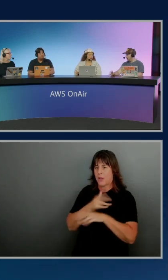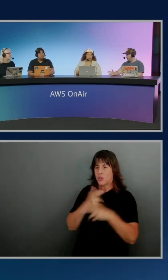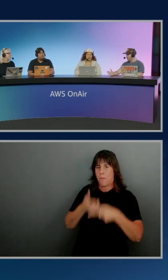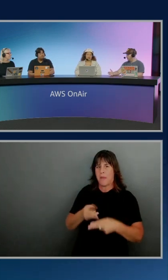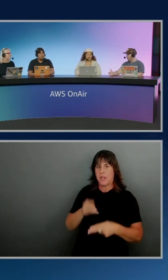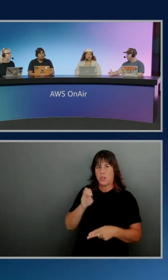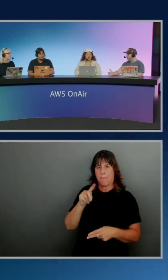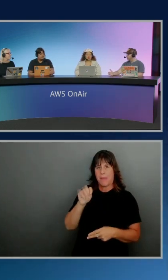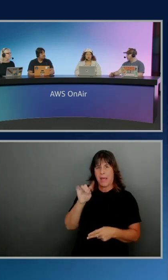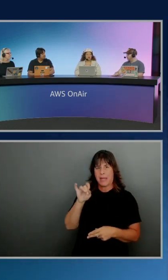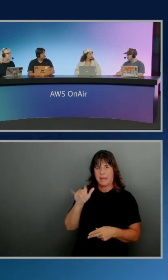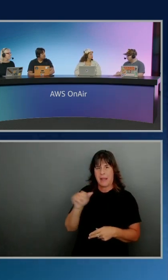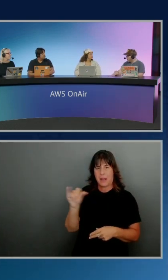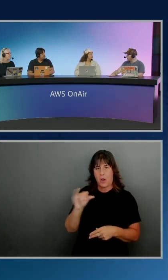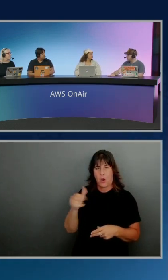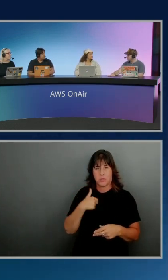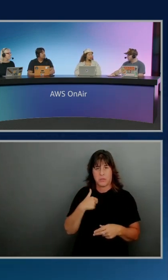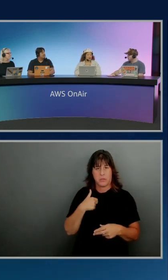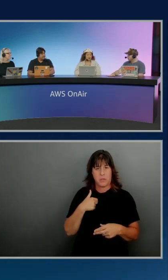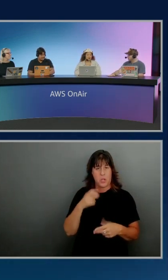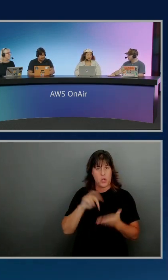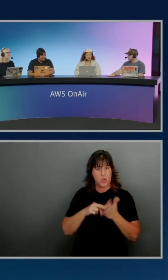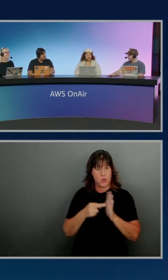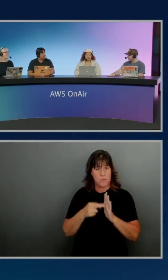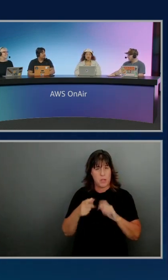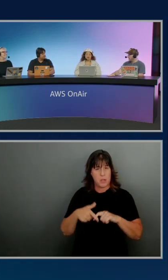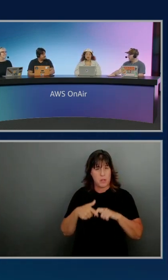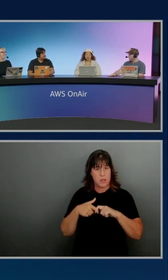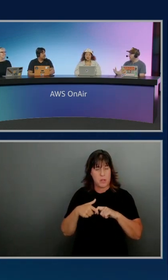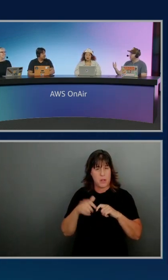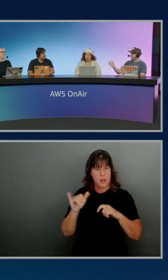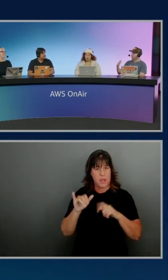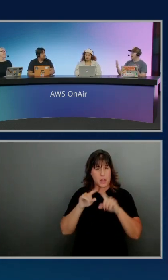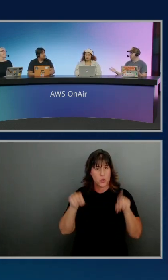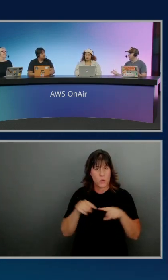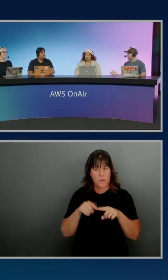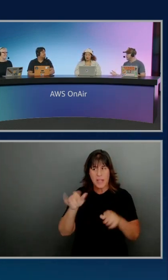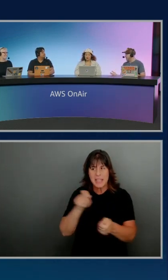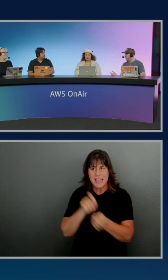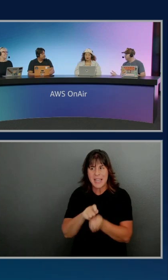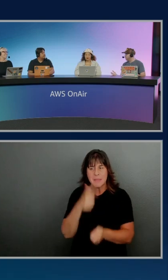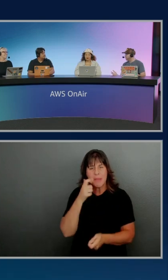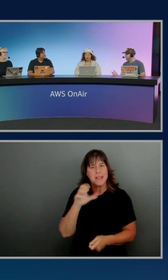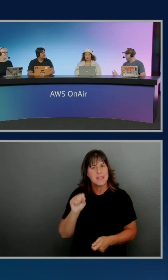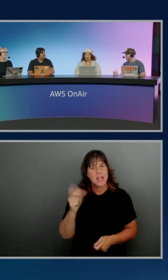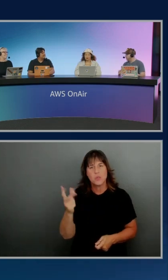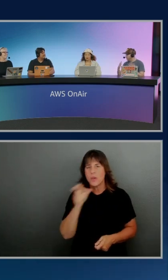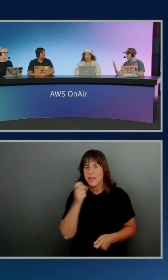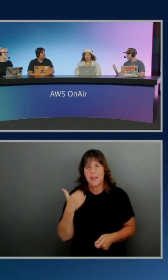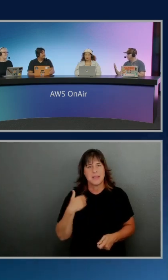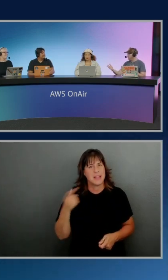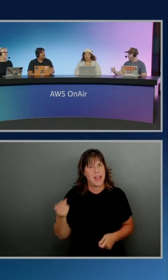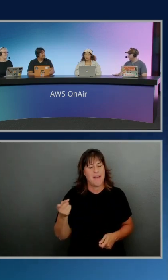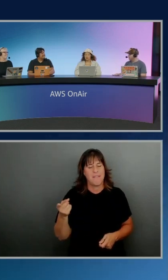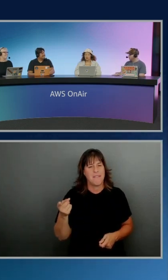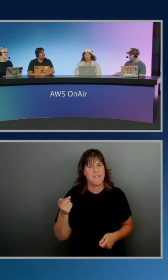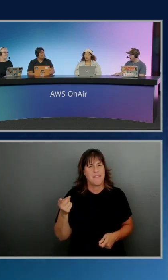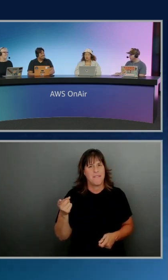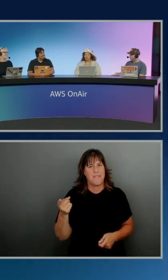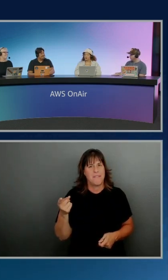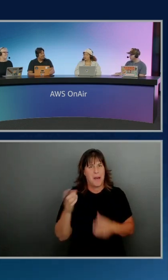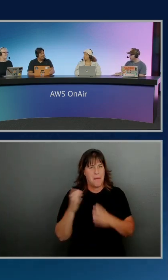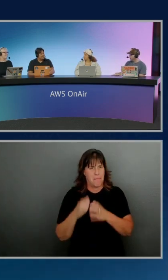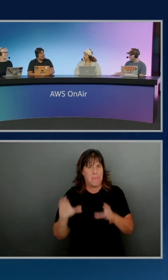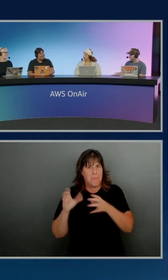also, am I to assume you mean like POSIX groups and things like that? Exactly. That's because S3 doesn't have the idea of a POSIX group,